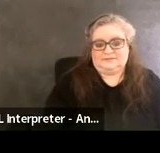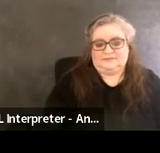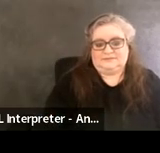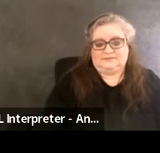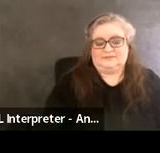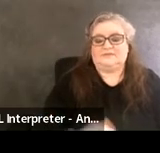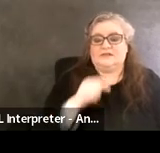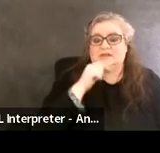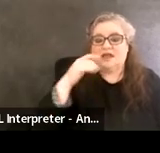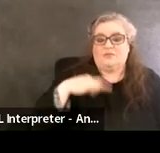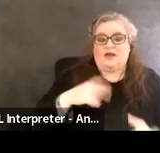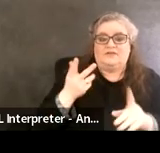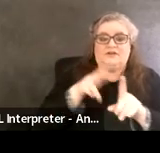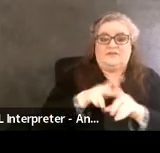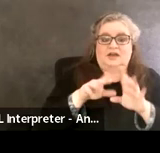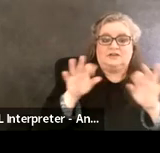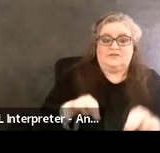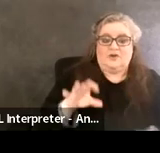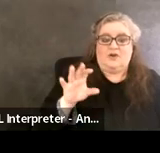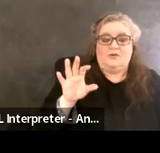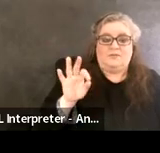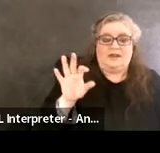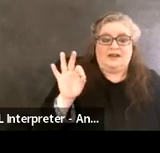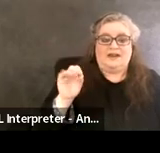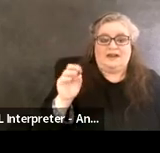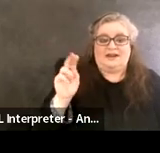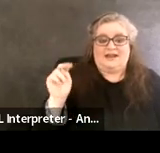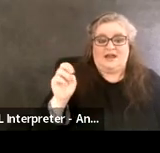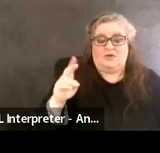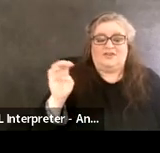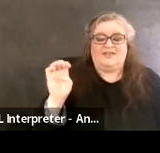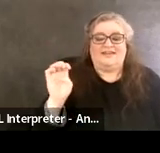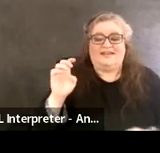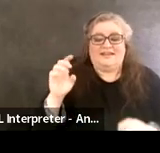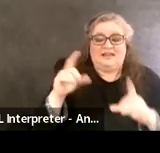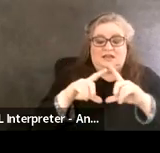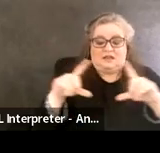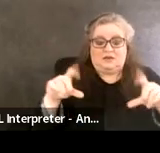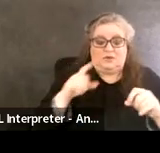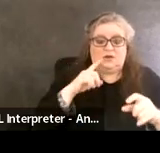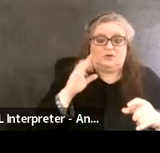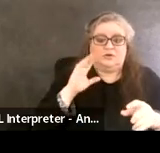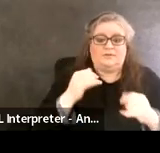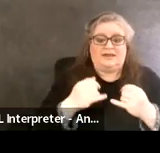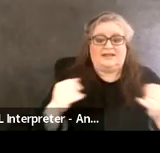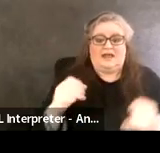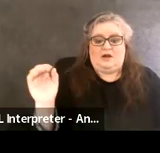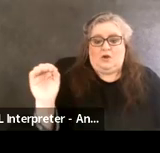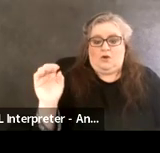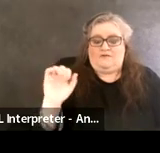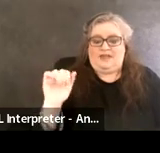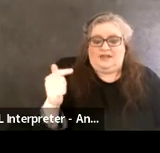you're a nonprofit that files the Form 990N or the e-postcard, your total expenses are going to be on line O of the